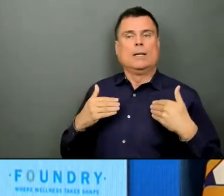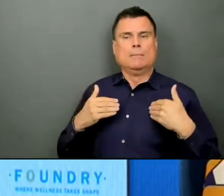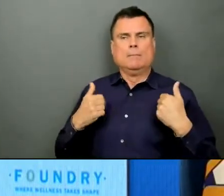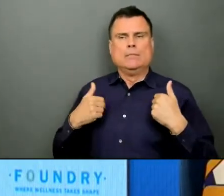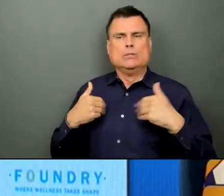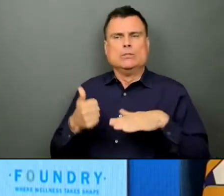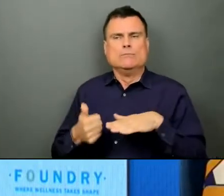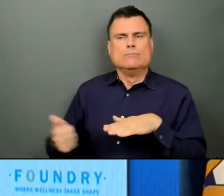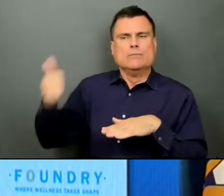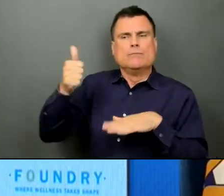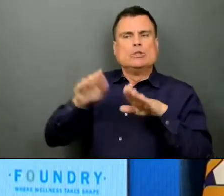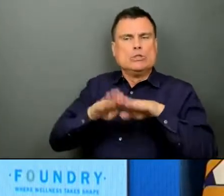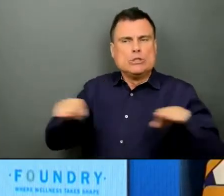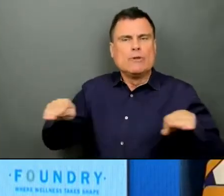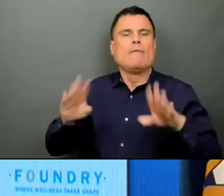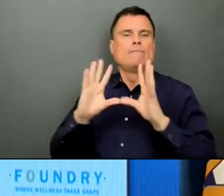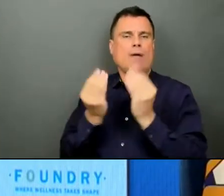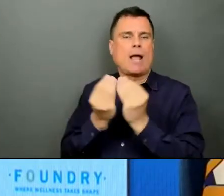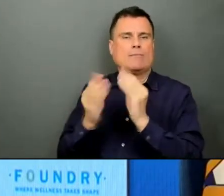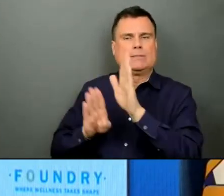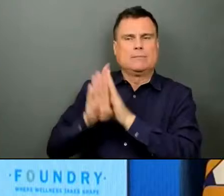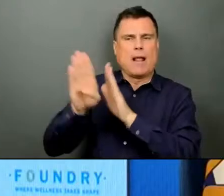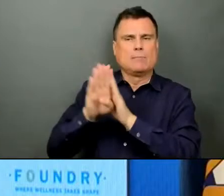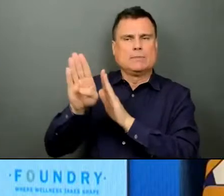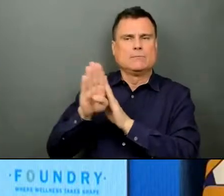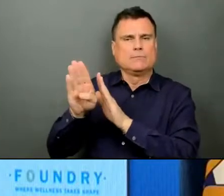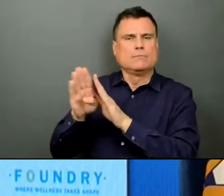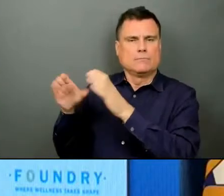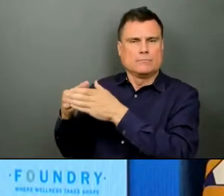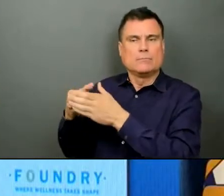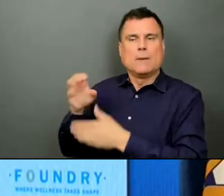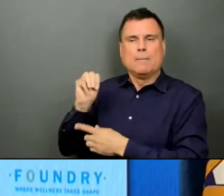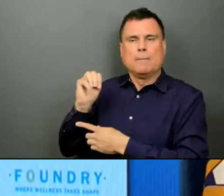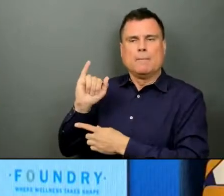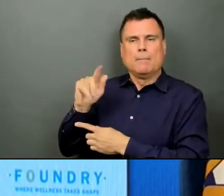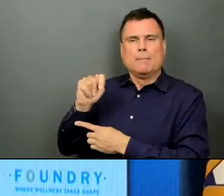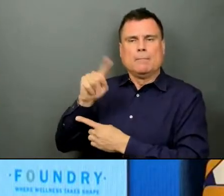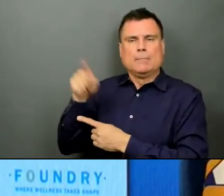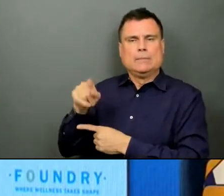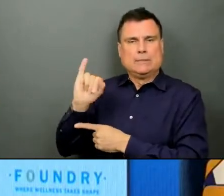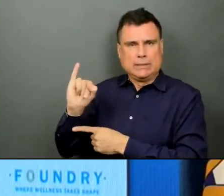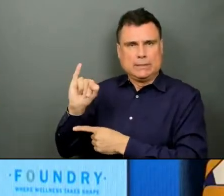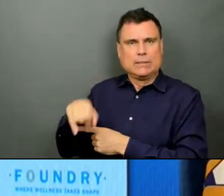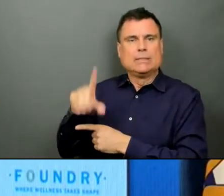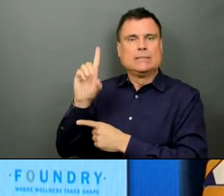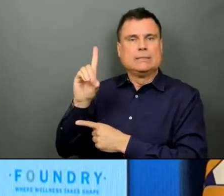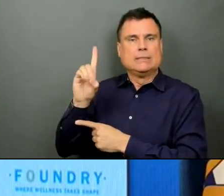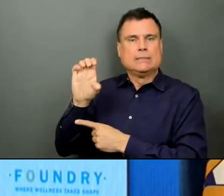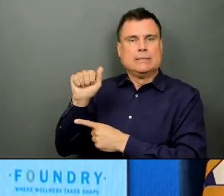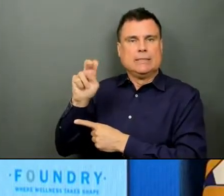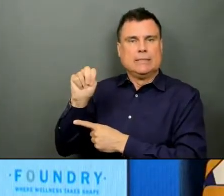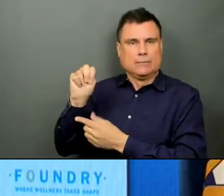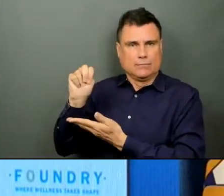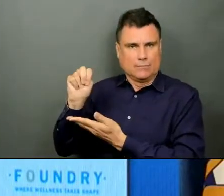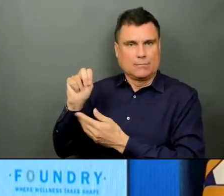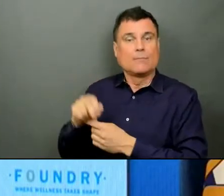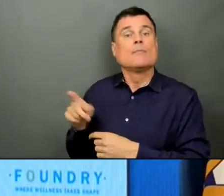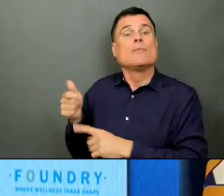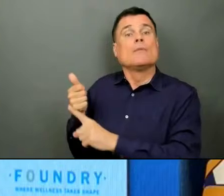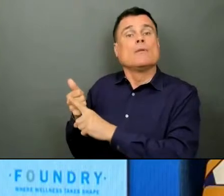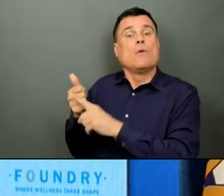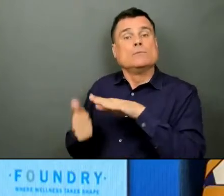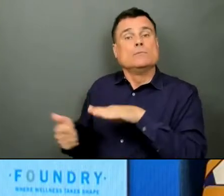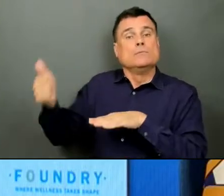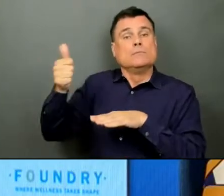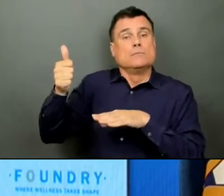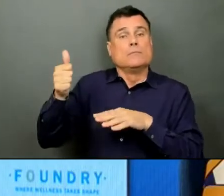Children and Families, and also the Executive Director of Foundry, Dr. Steve Mathias. We're also grateful to welcome,